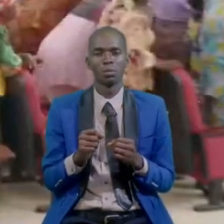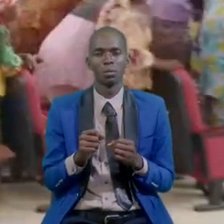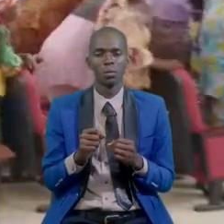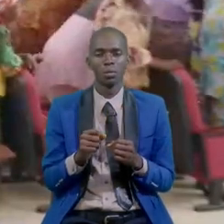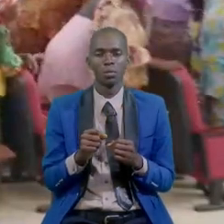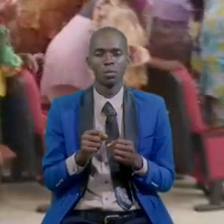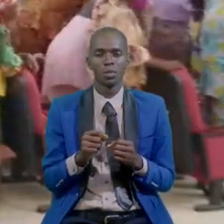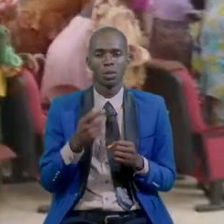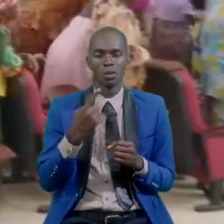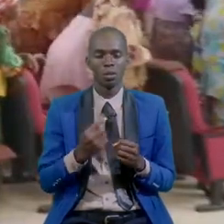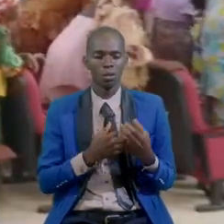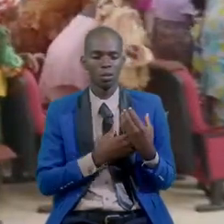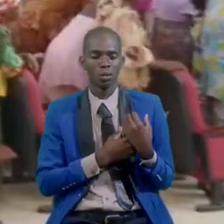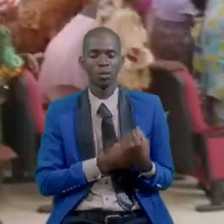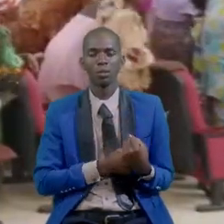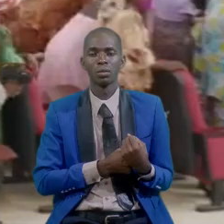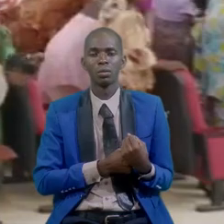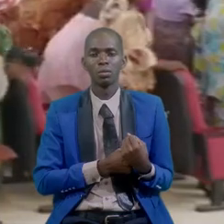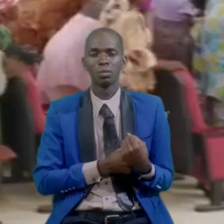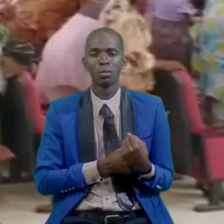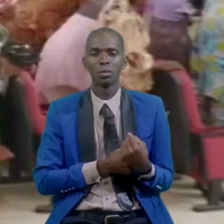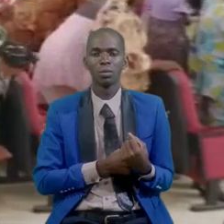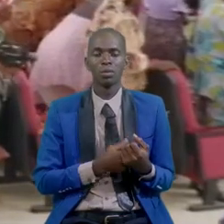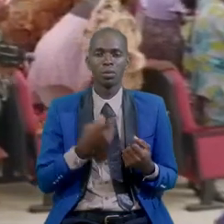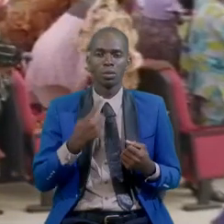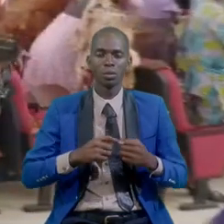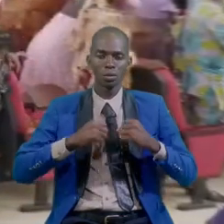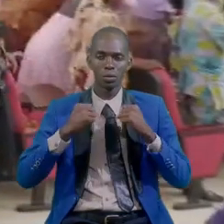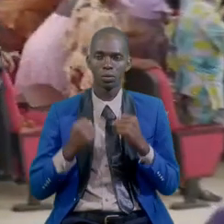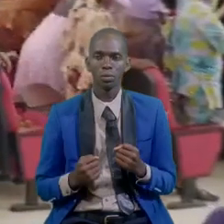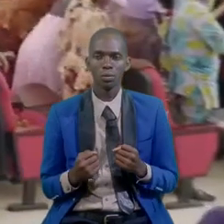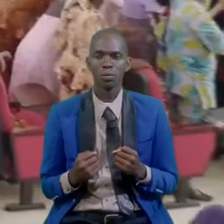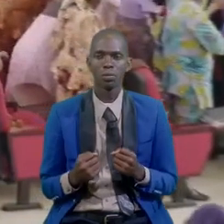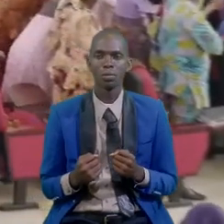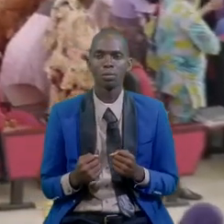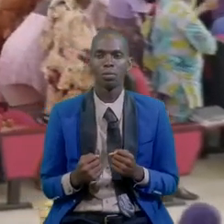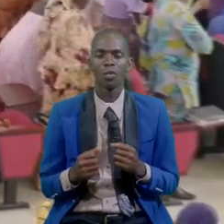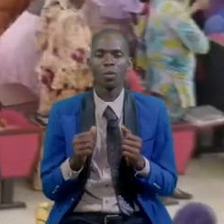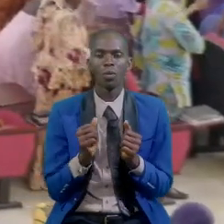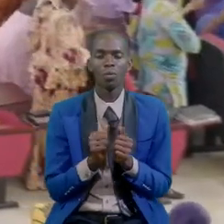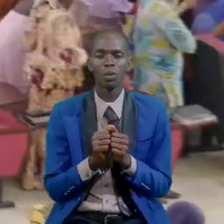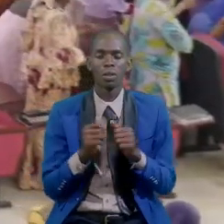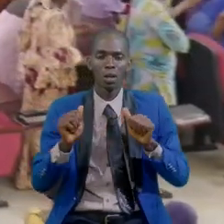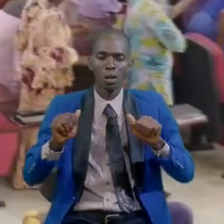of courage, with strength, with ability,